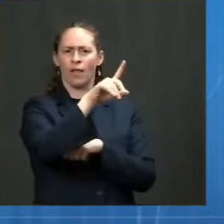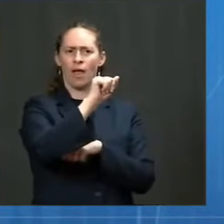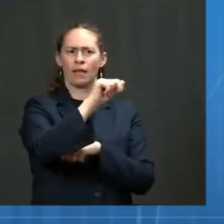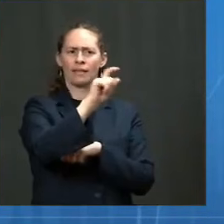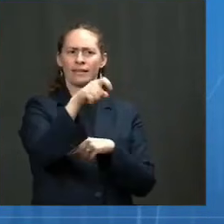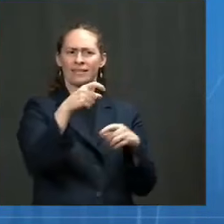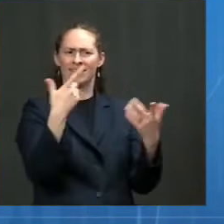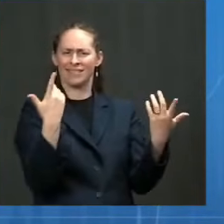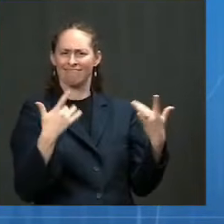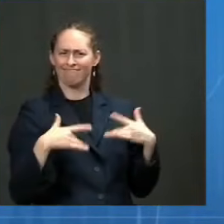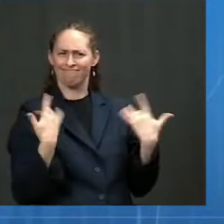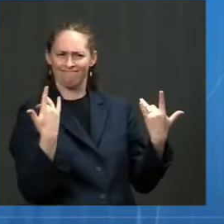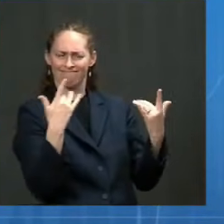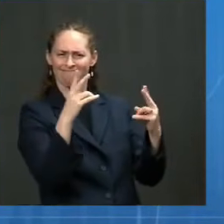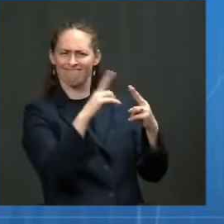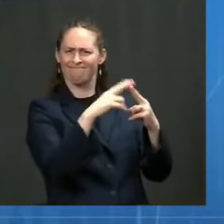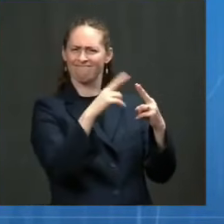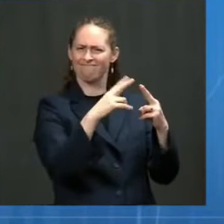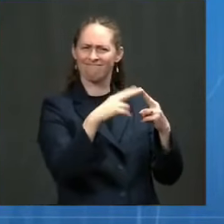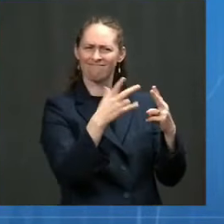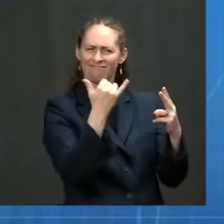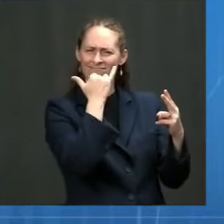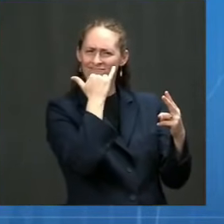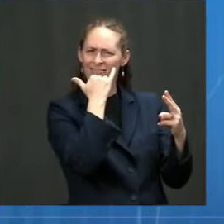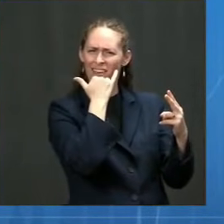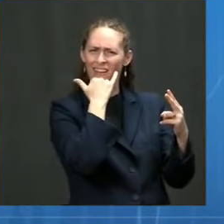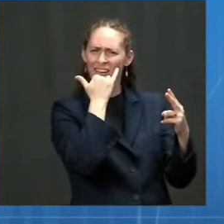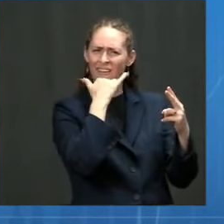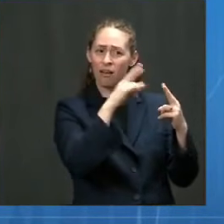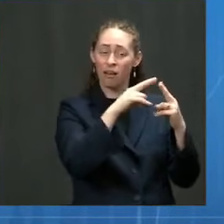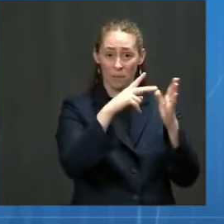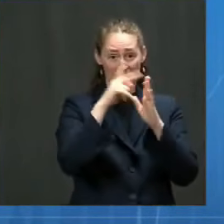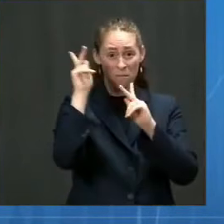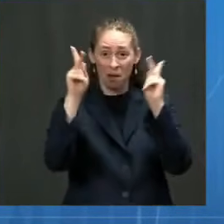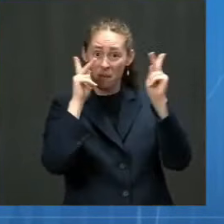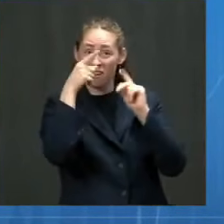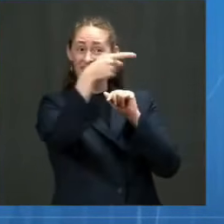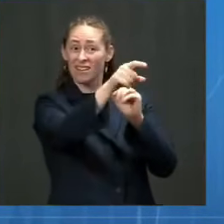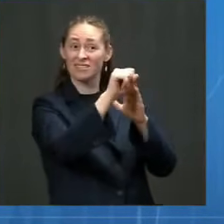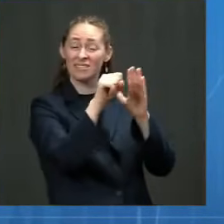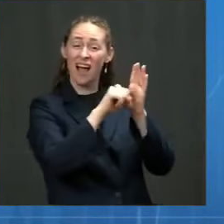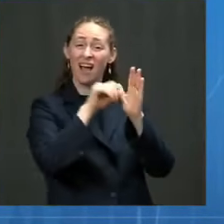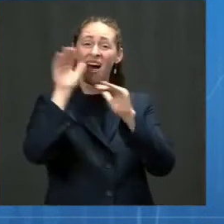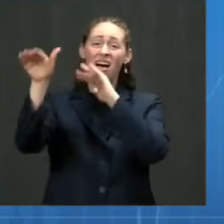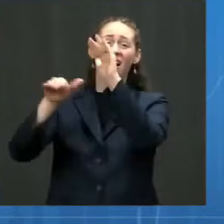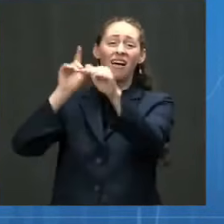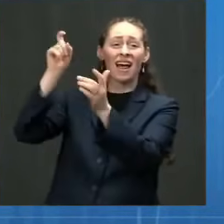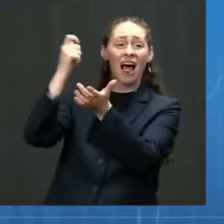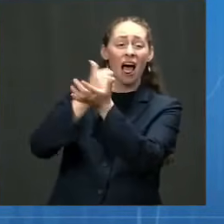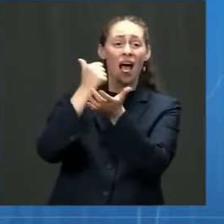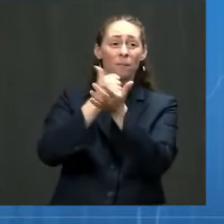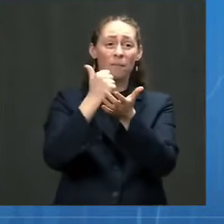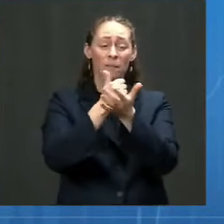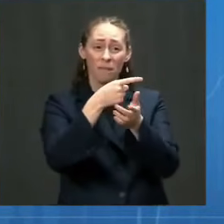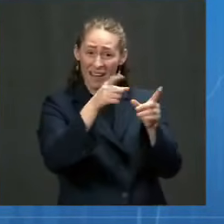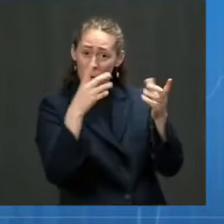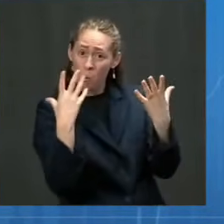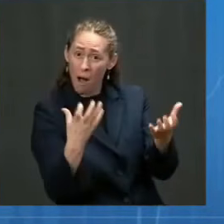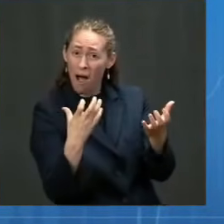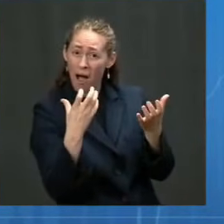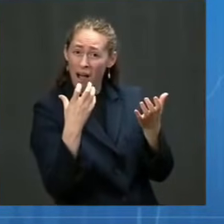whether Florida and Texas want any of the help that the administration is offering? We are working with